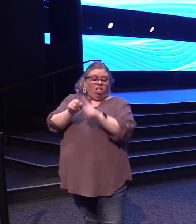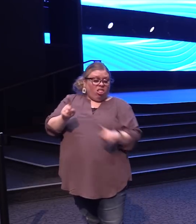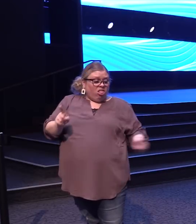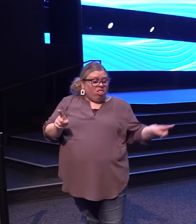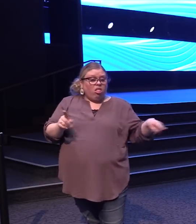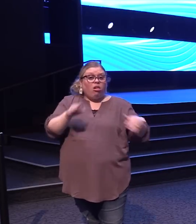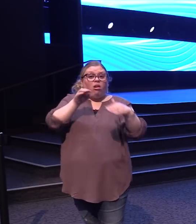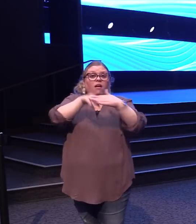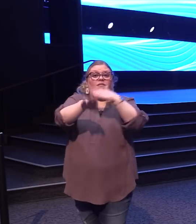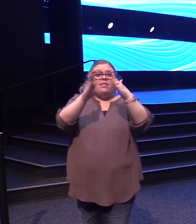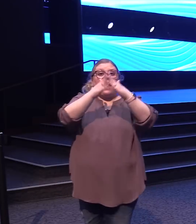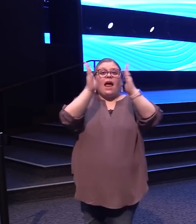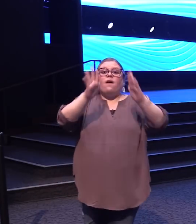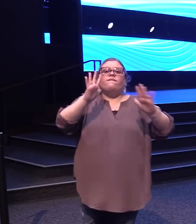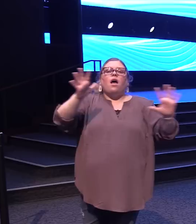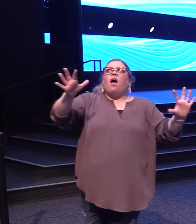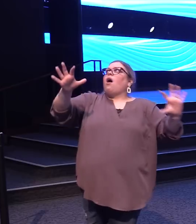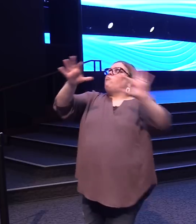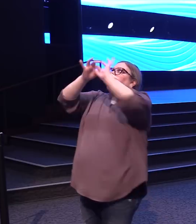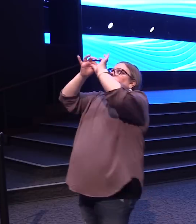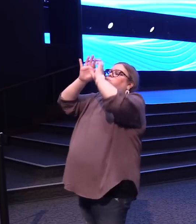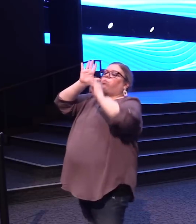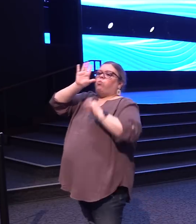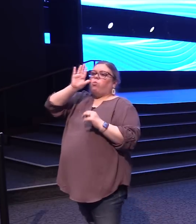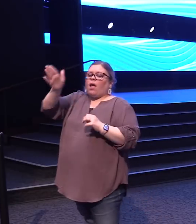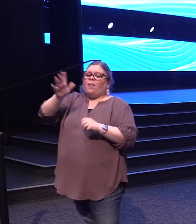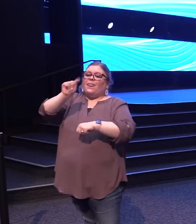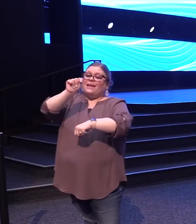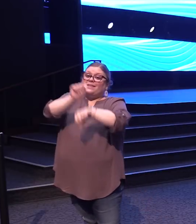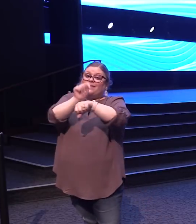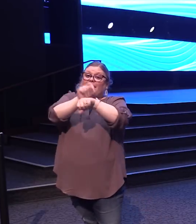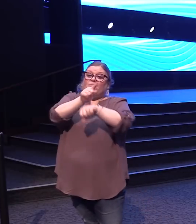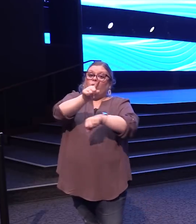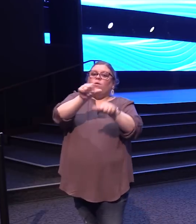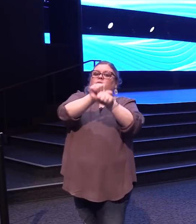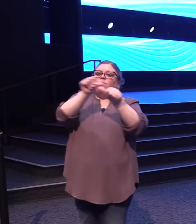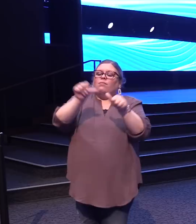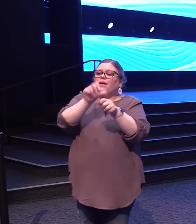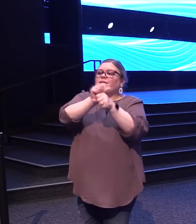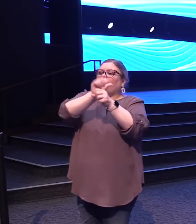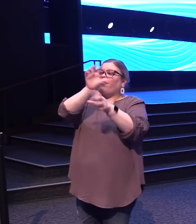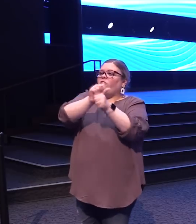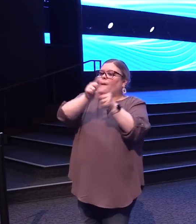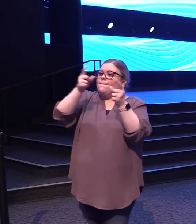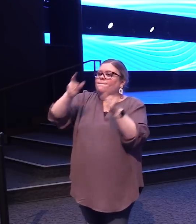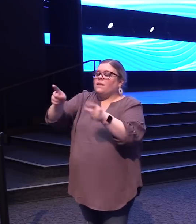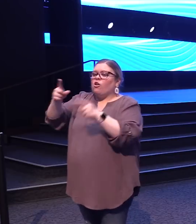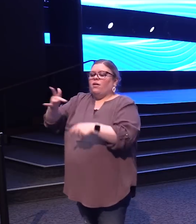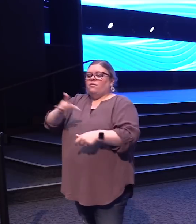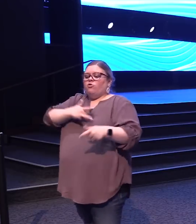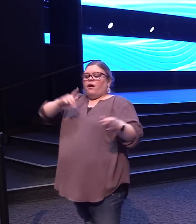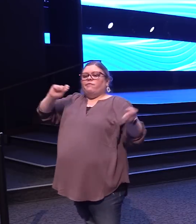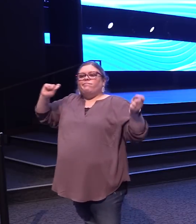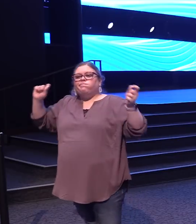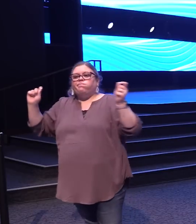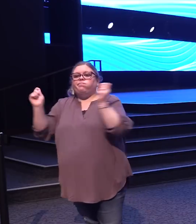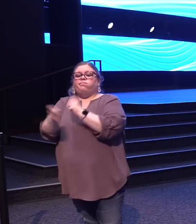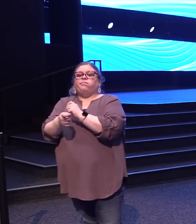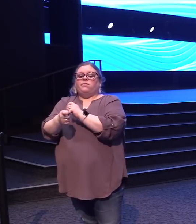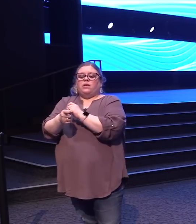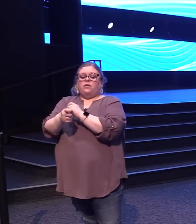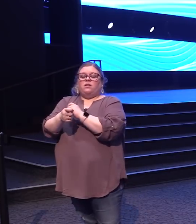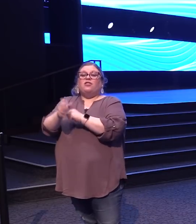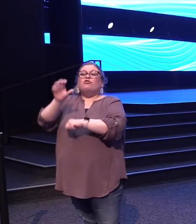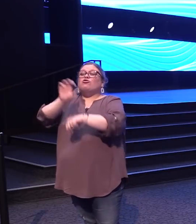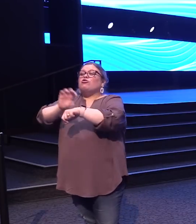comes to this house, he will be found. The temple was a place of miracles, of transformation. And church,